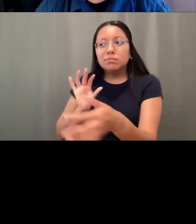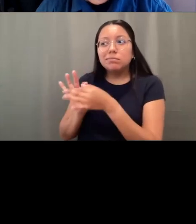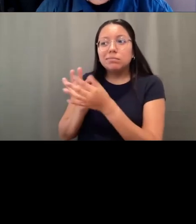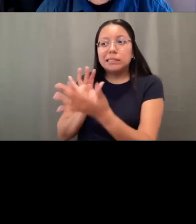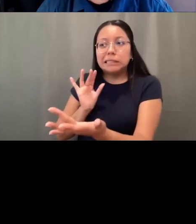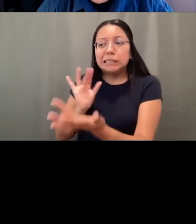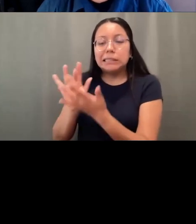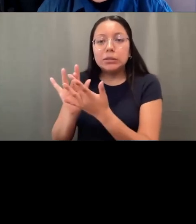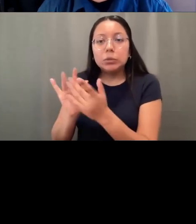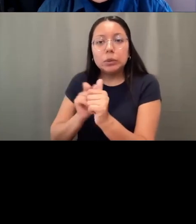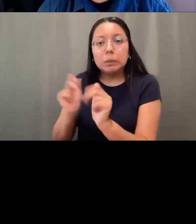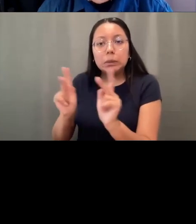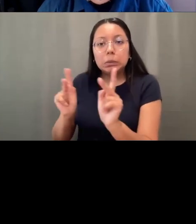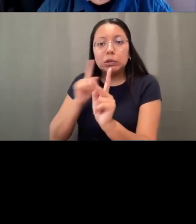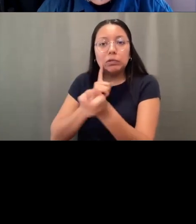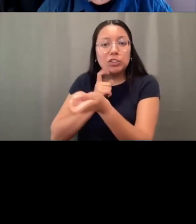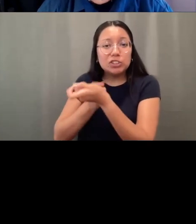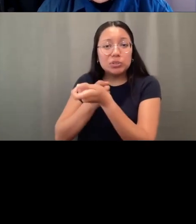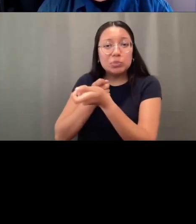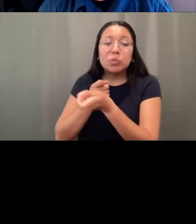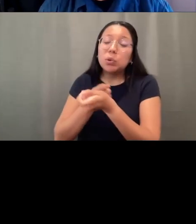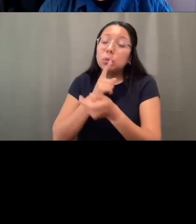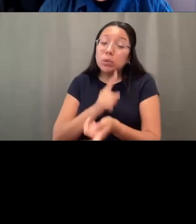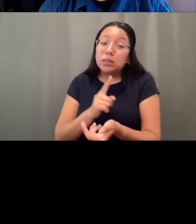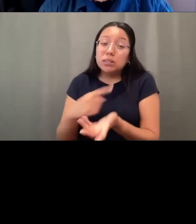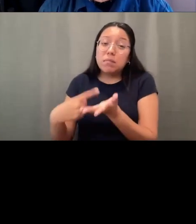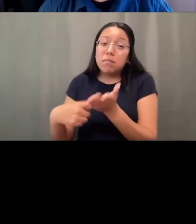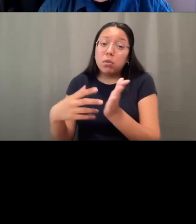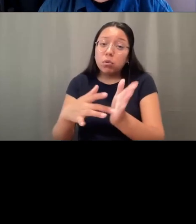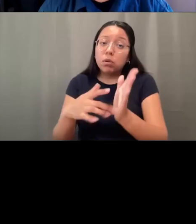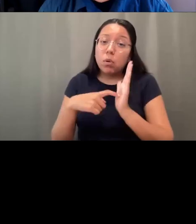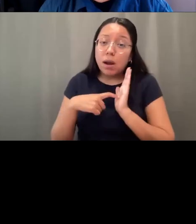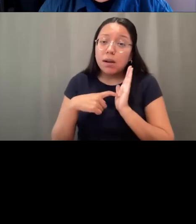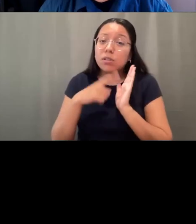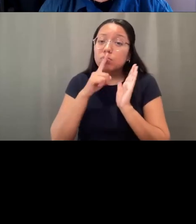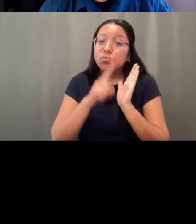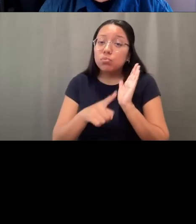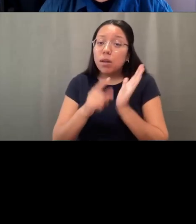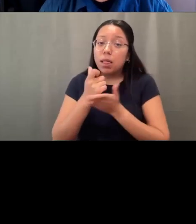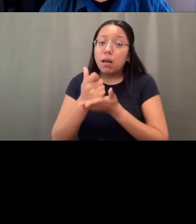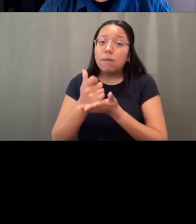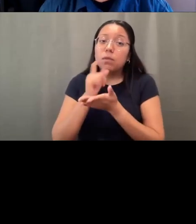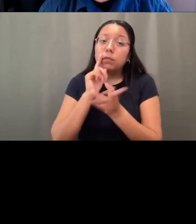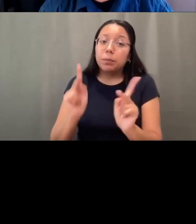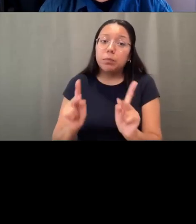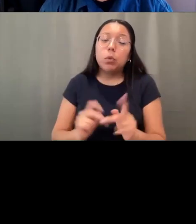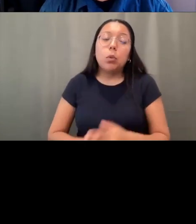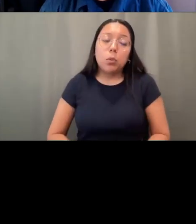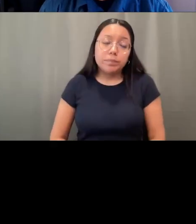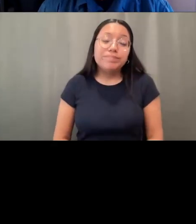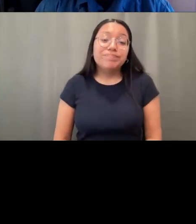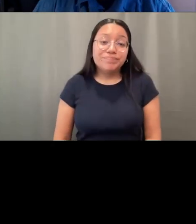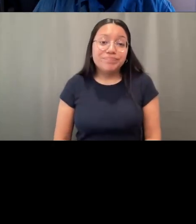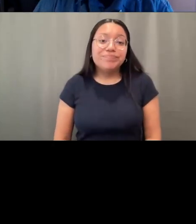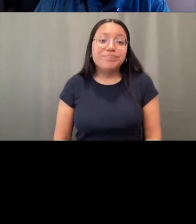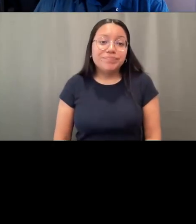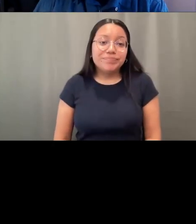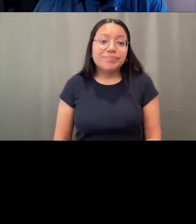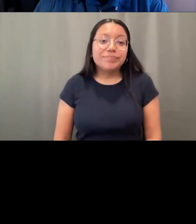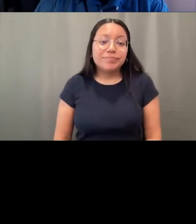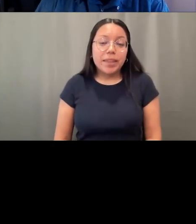sometimes that's really, really desired and necessary and really, really helpful. Yeah.